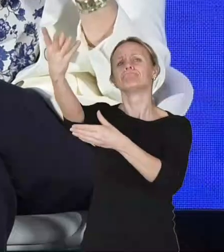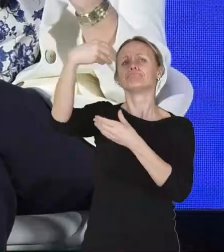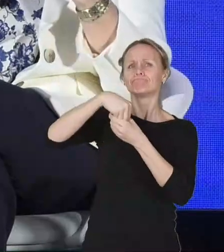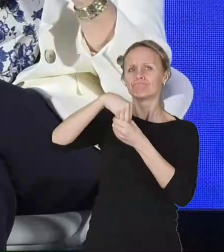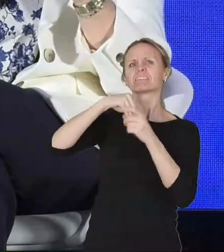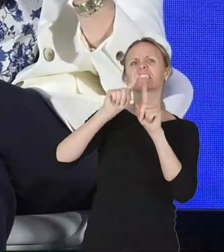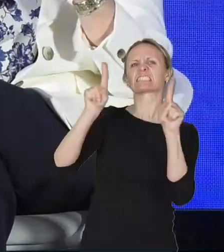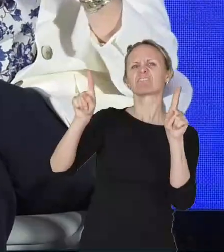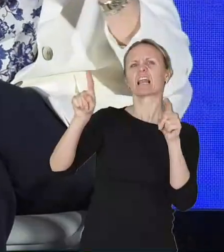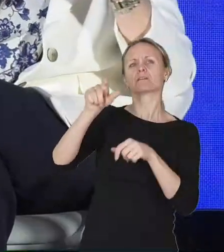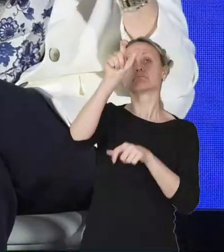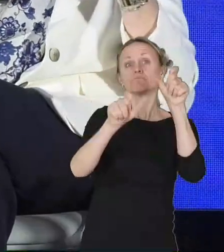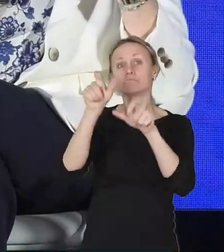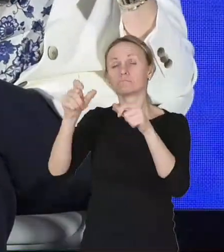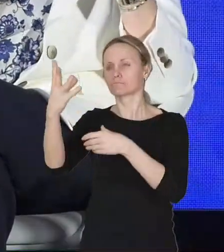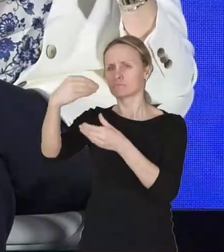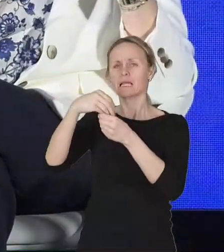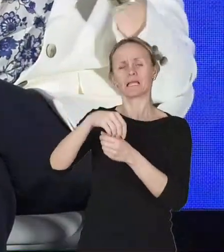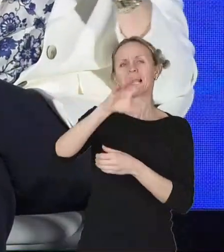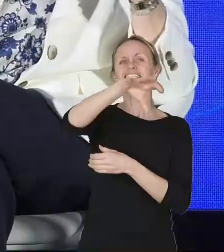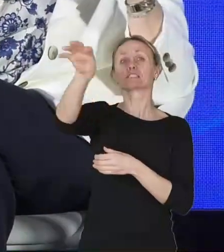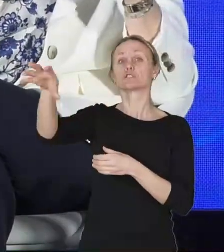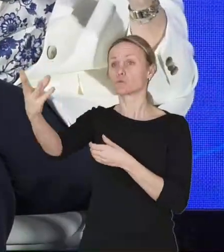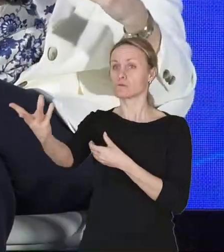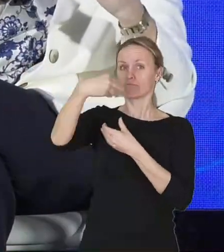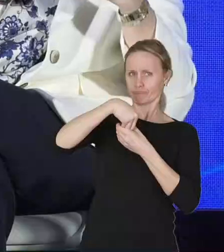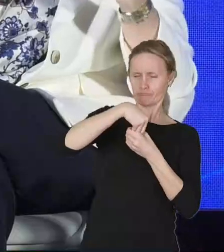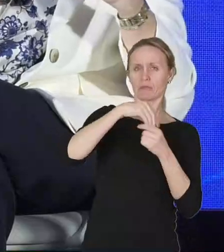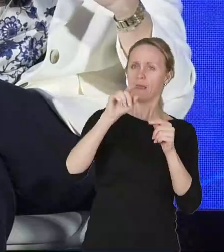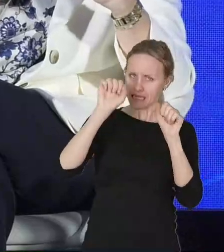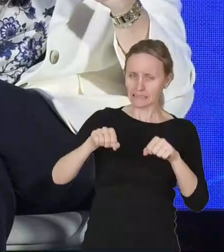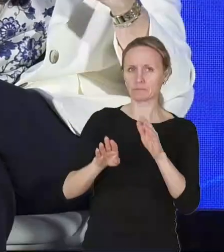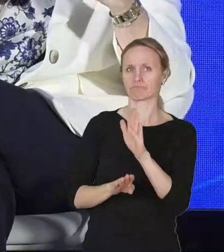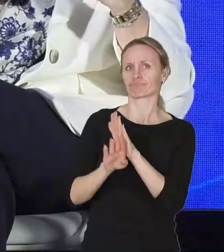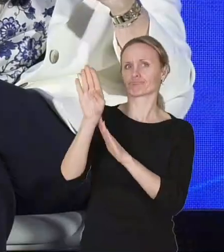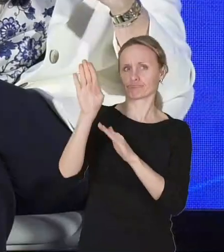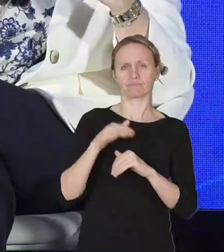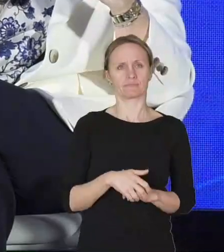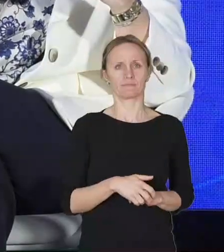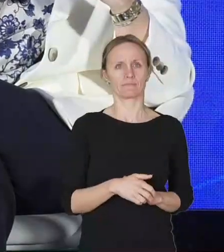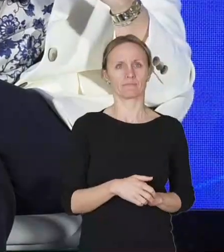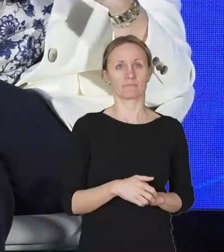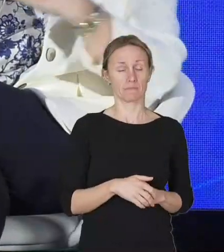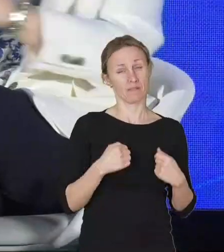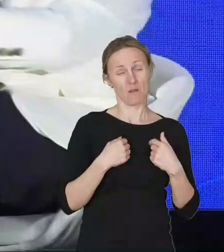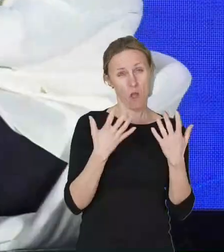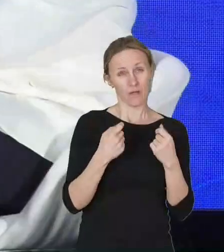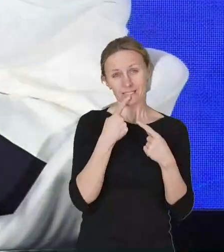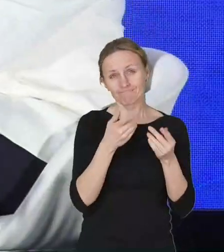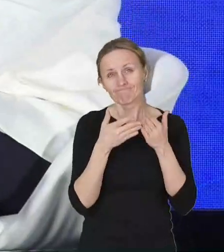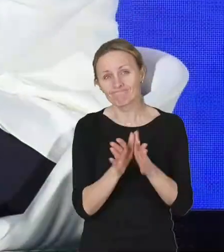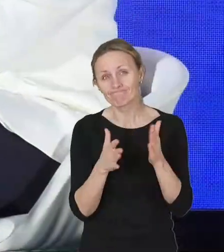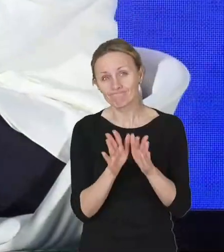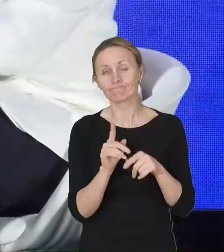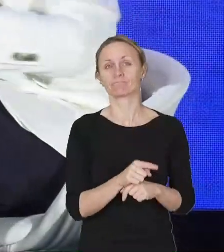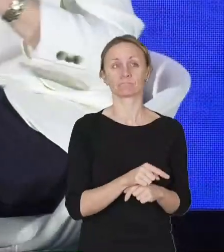would like to give here the example of the countries that were part of one of the programs that I worked on. It was the famous program